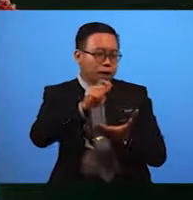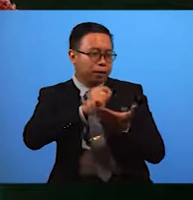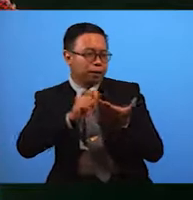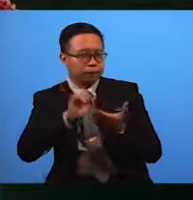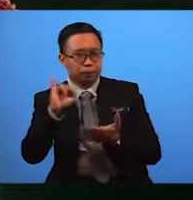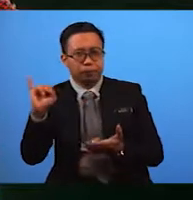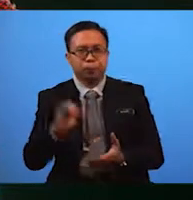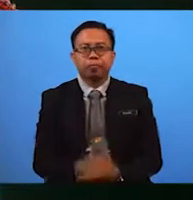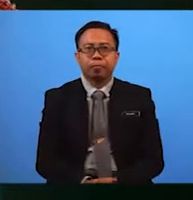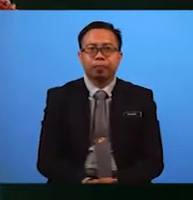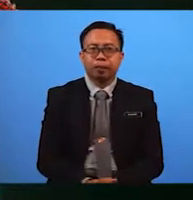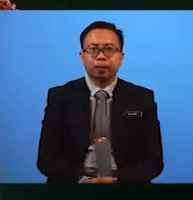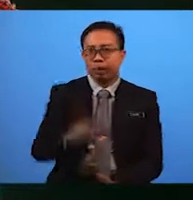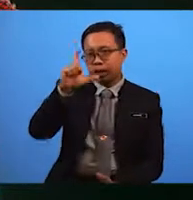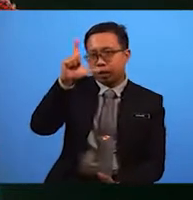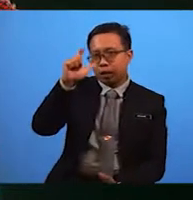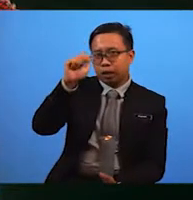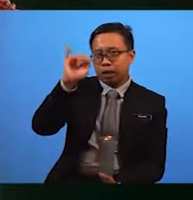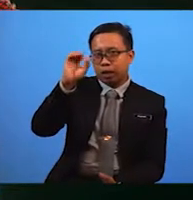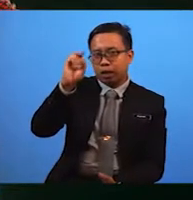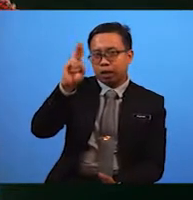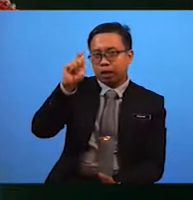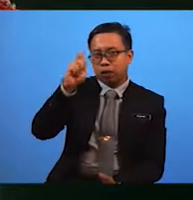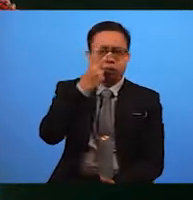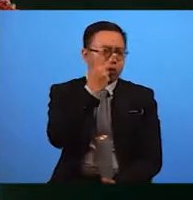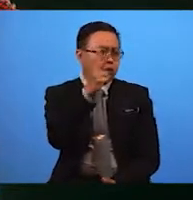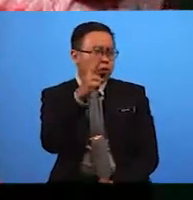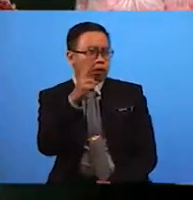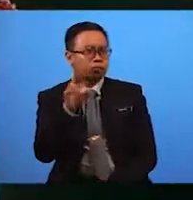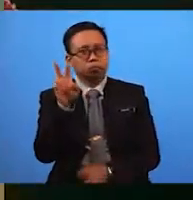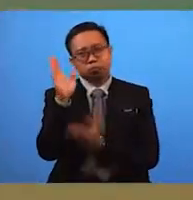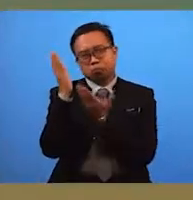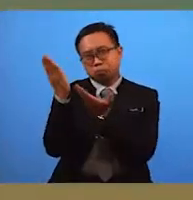This is the layout that you should be thinking of. Look at the screen.